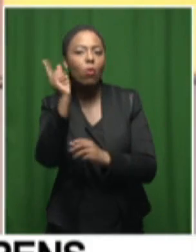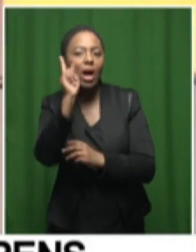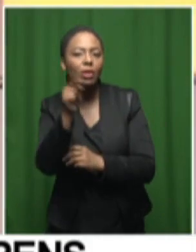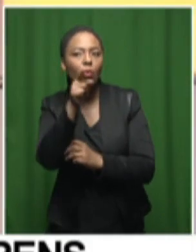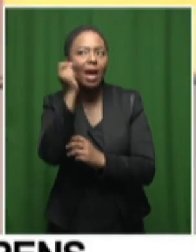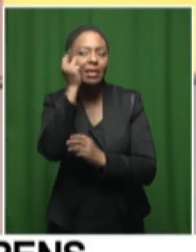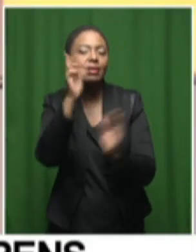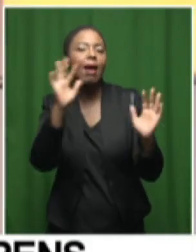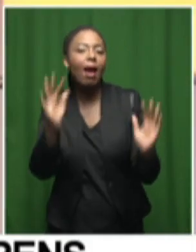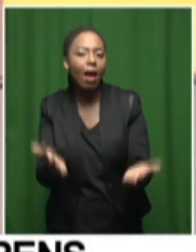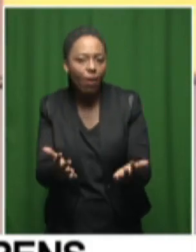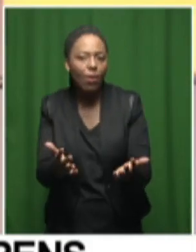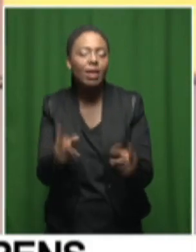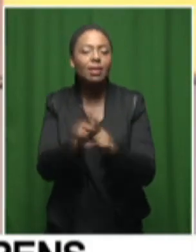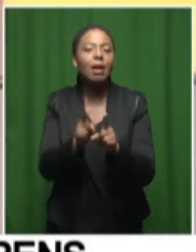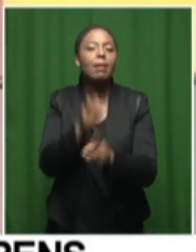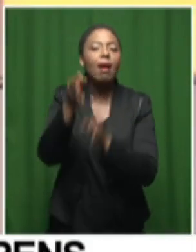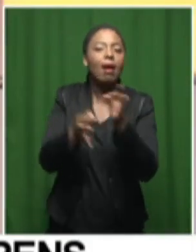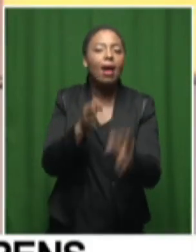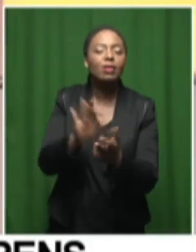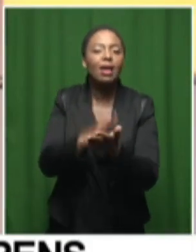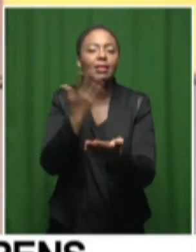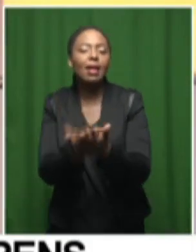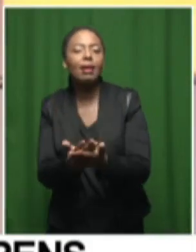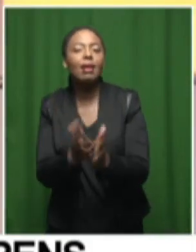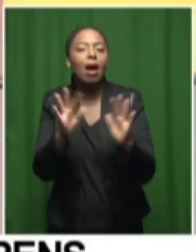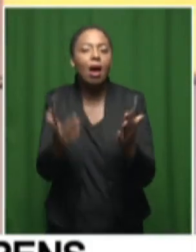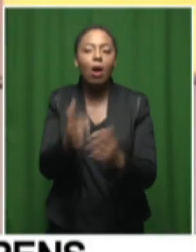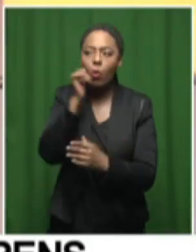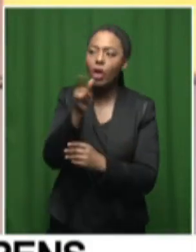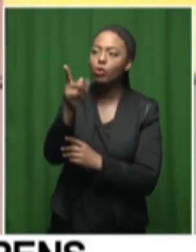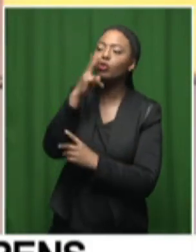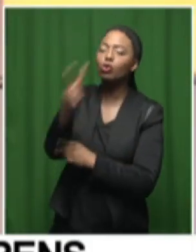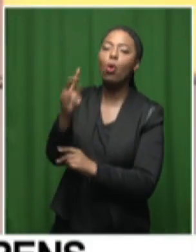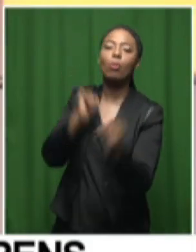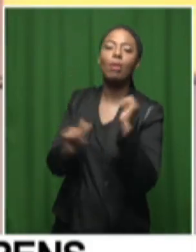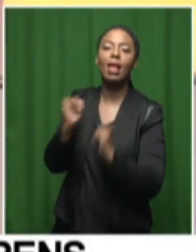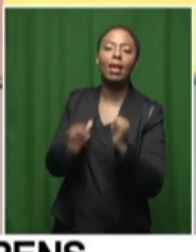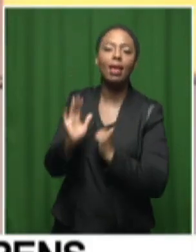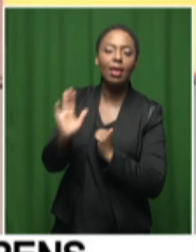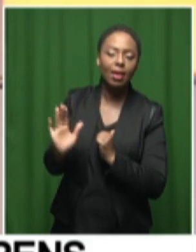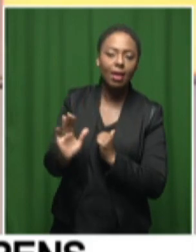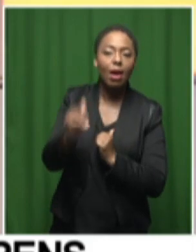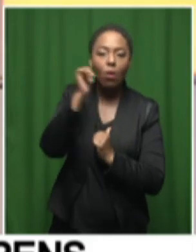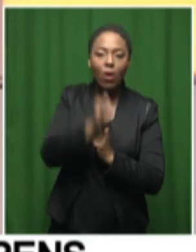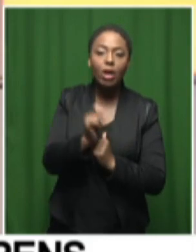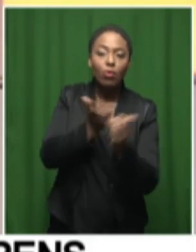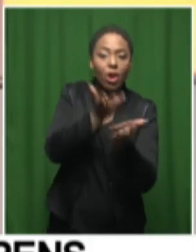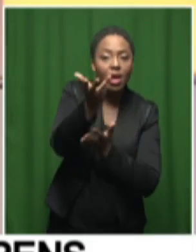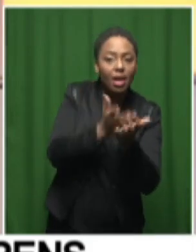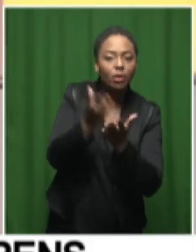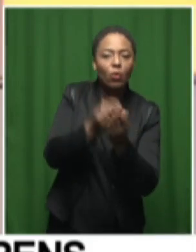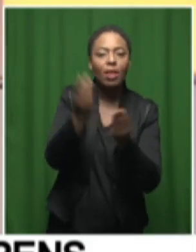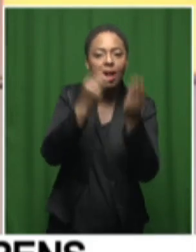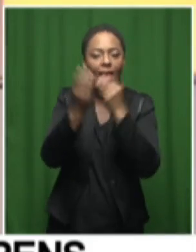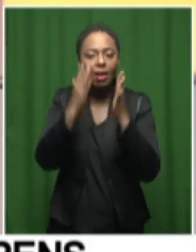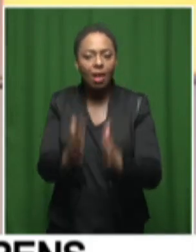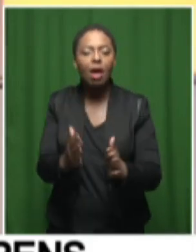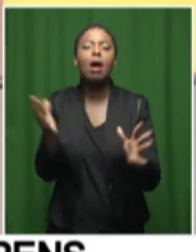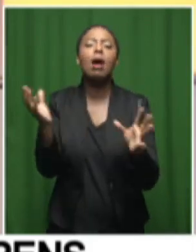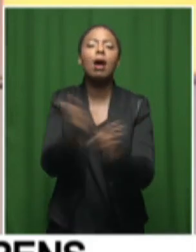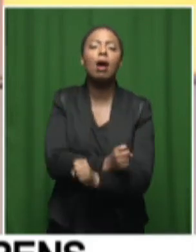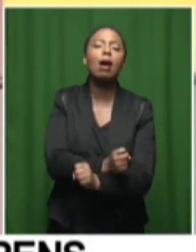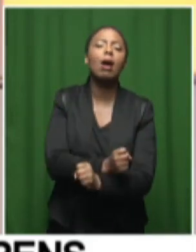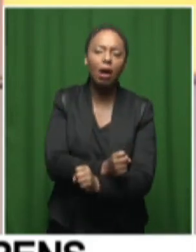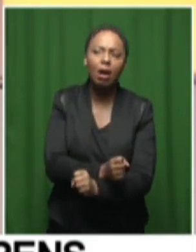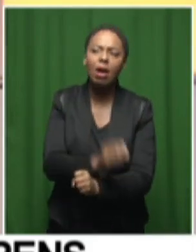And then how do we translate it to what we just saw in the play? And sometimes when you engage with the learners, they start realizing that we have